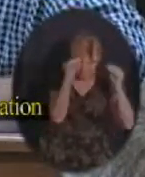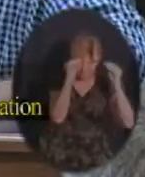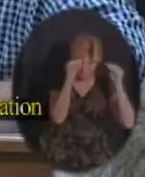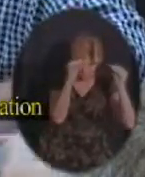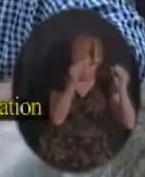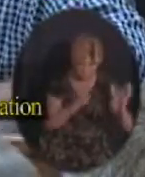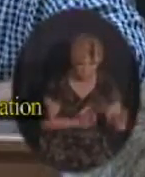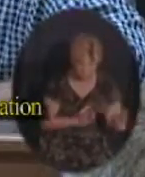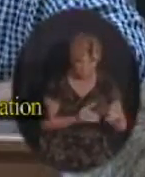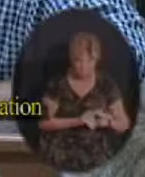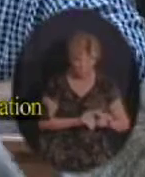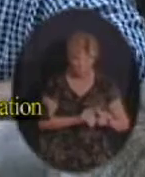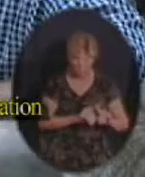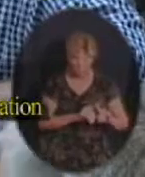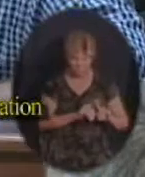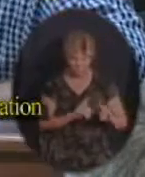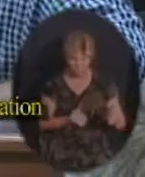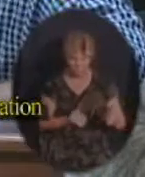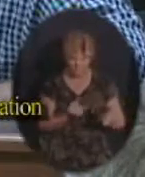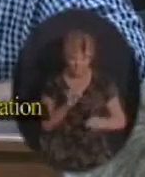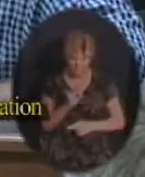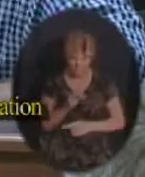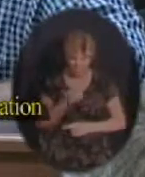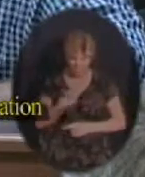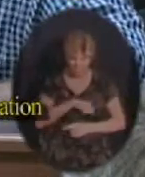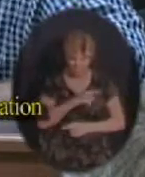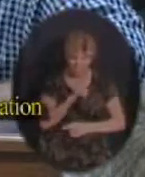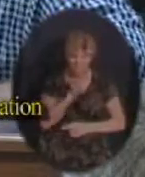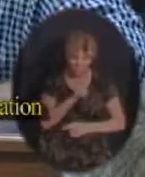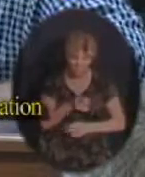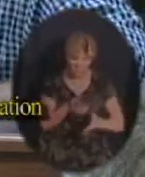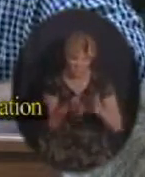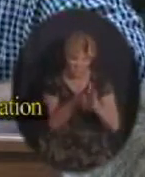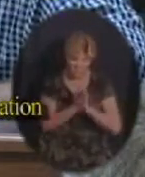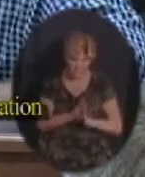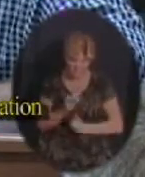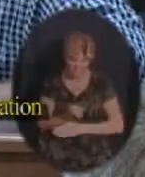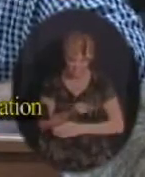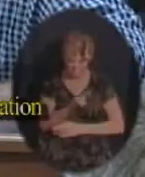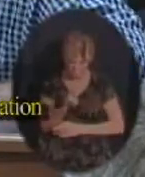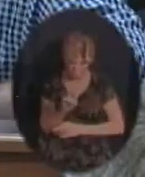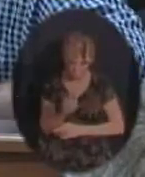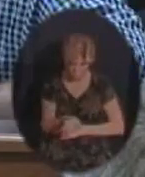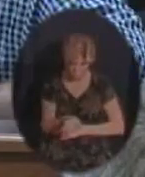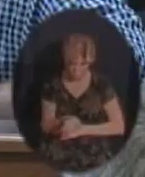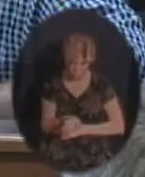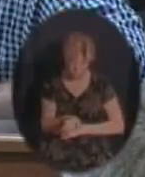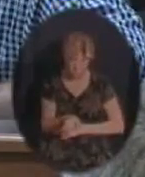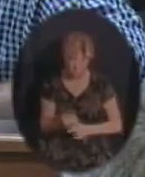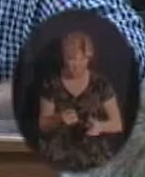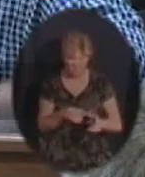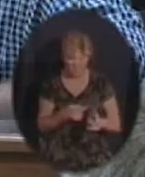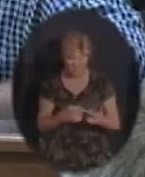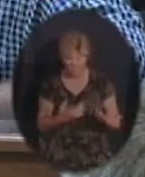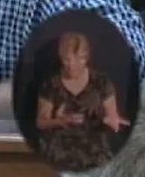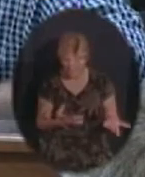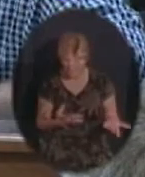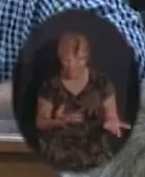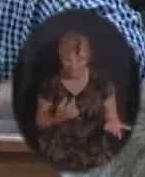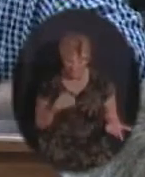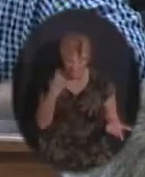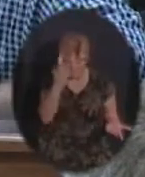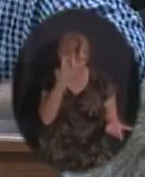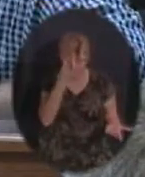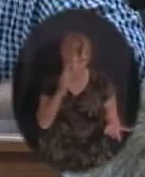I said, if we really ask that question, will we do that in terms of hiring certified language teachers